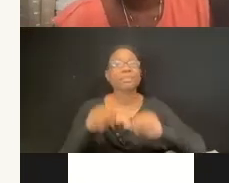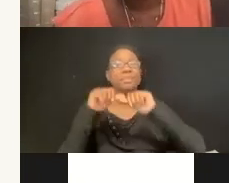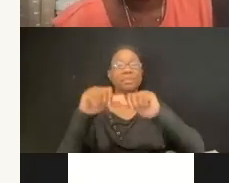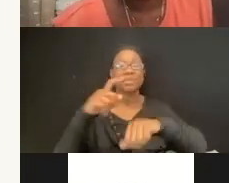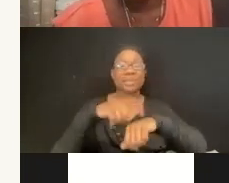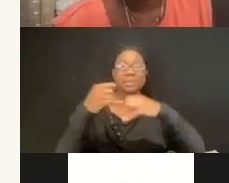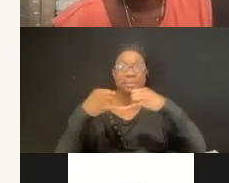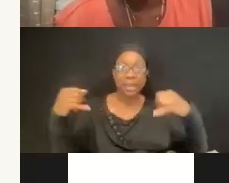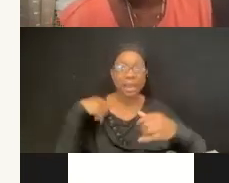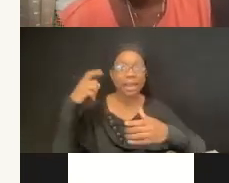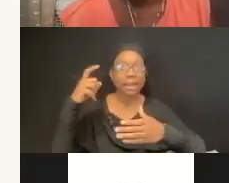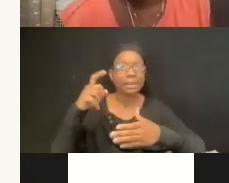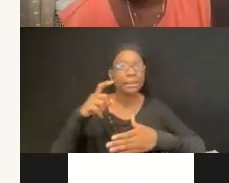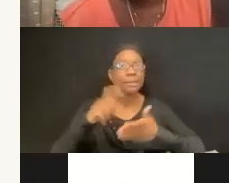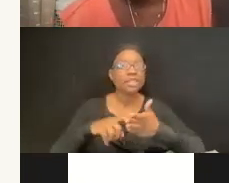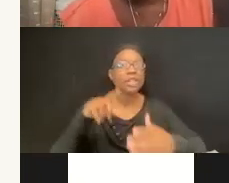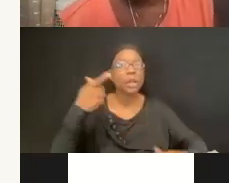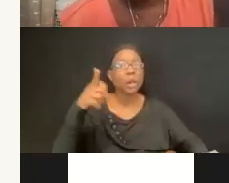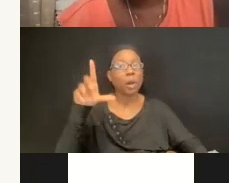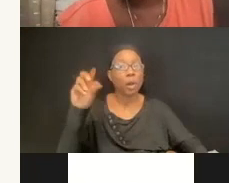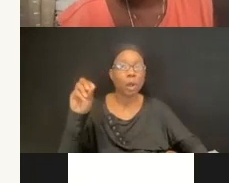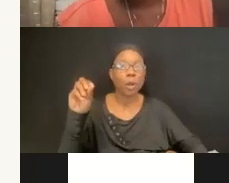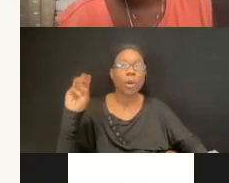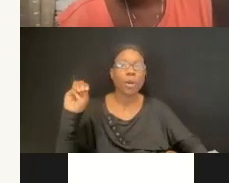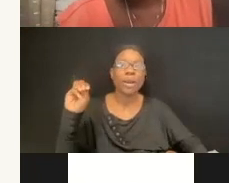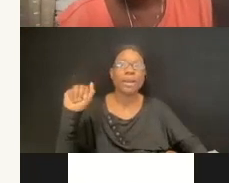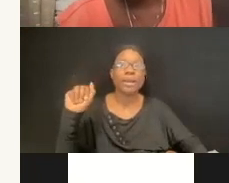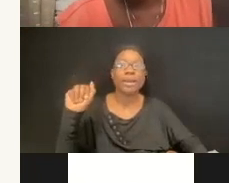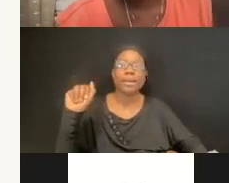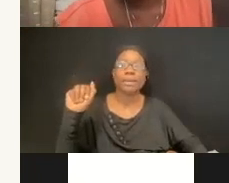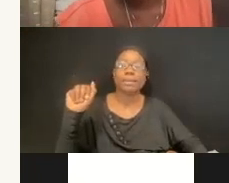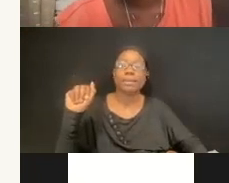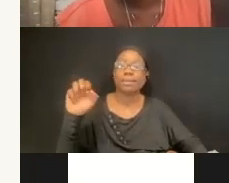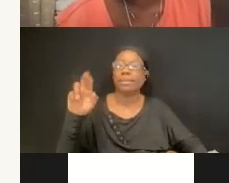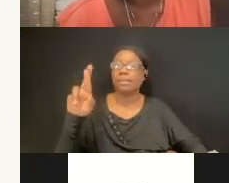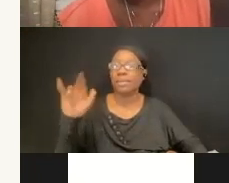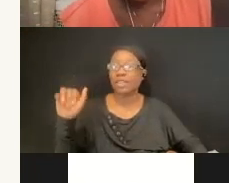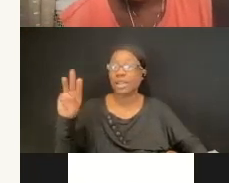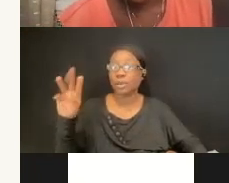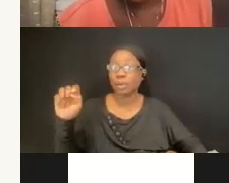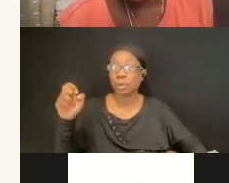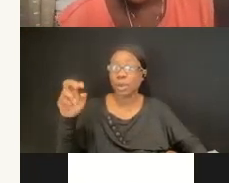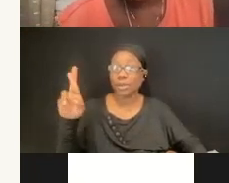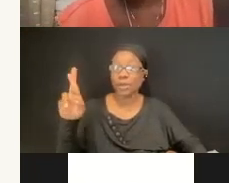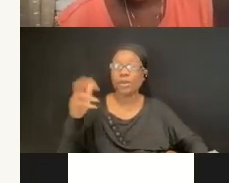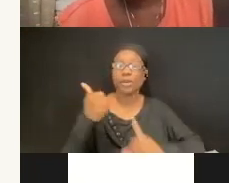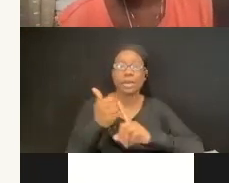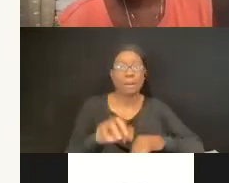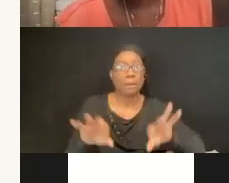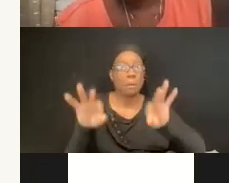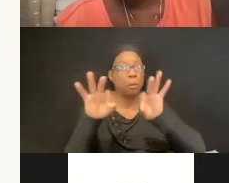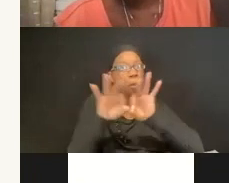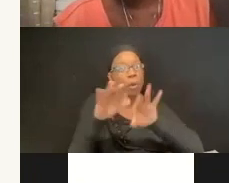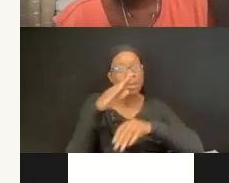Glow Merriweather on the timeline. Glow Merriweather is a really important Black trans organizer.